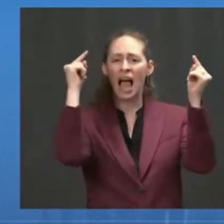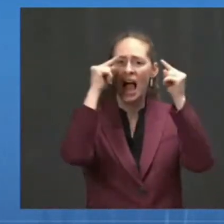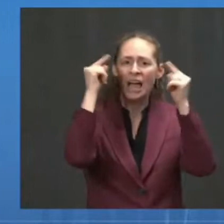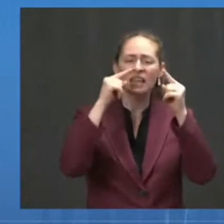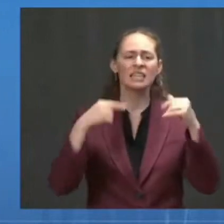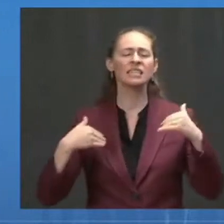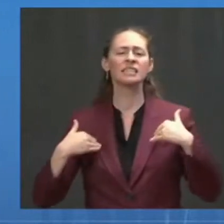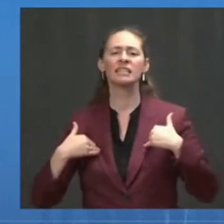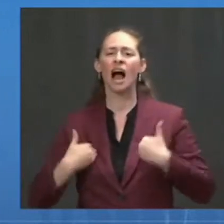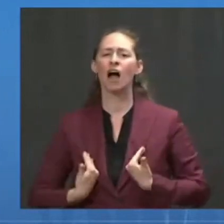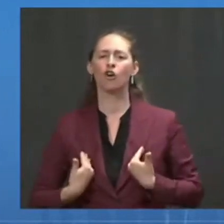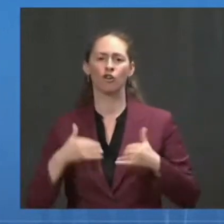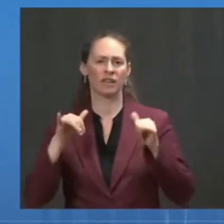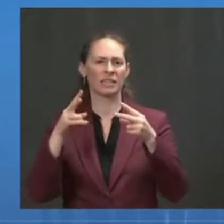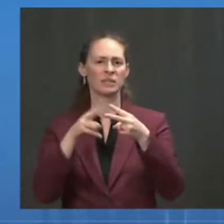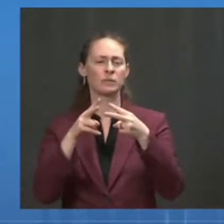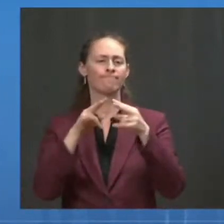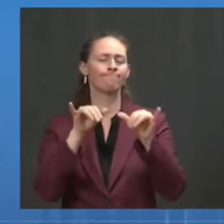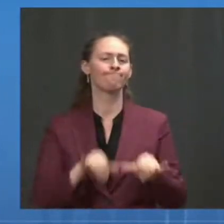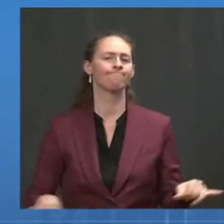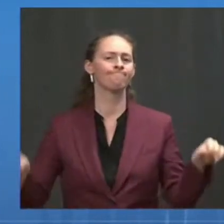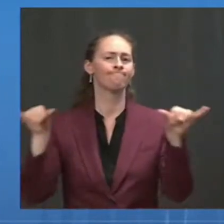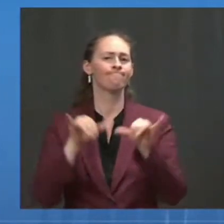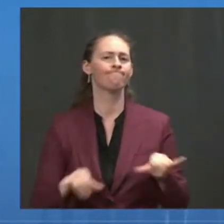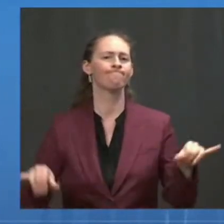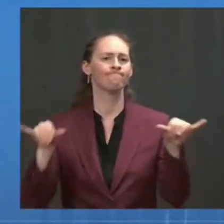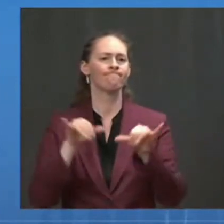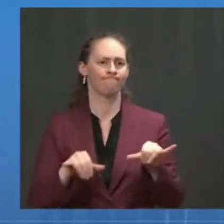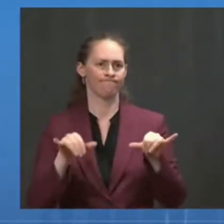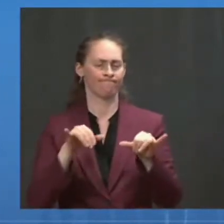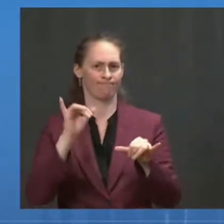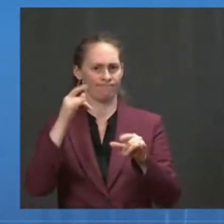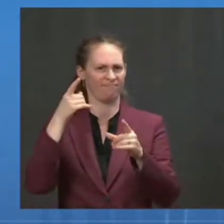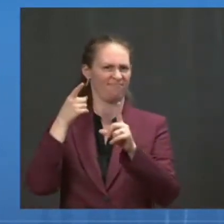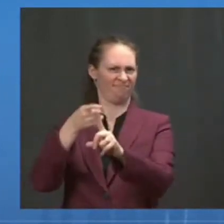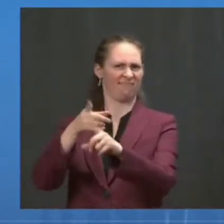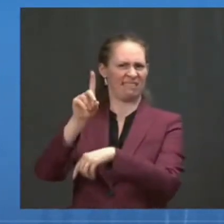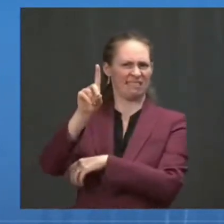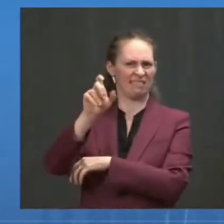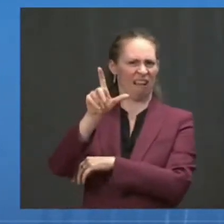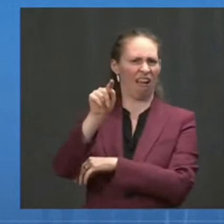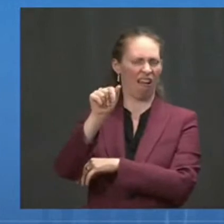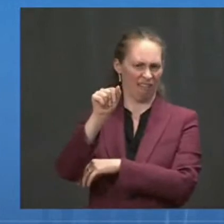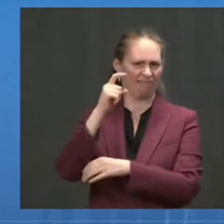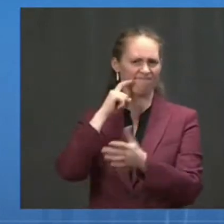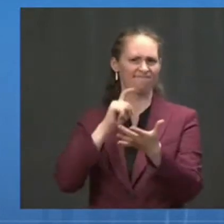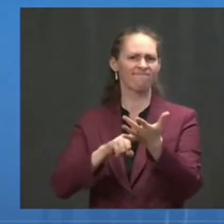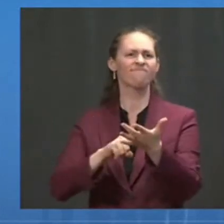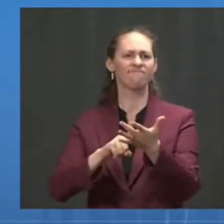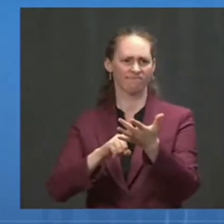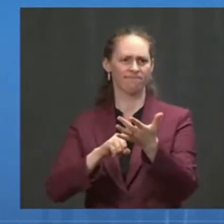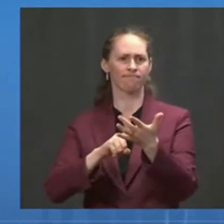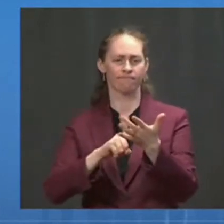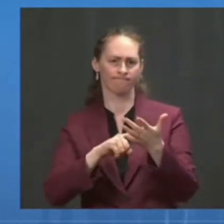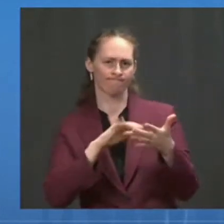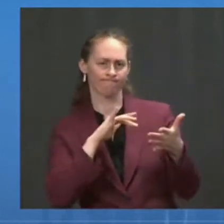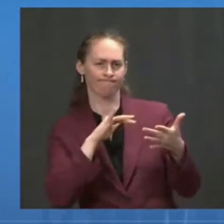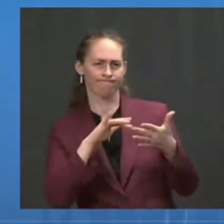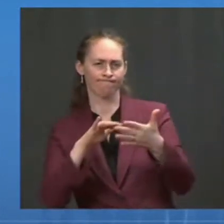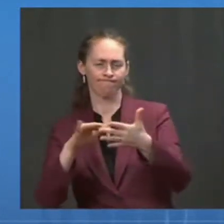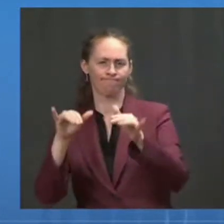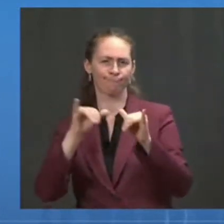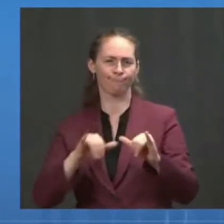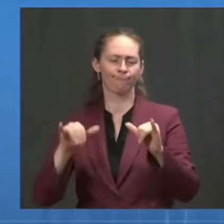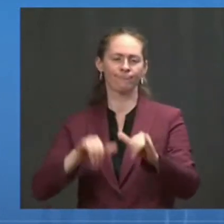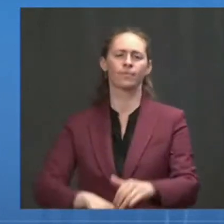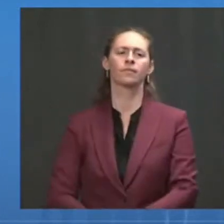But of course, data with Delta and long COVID will need to be followed differently and longitudinally as we have been with Alpha. So